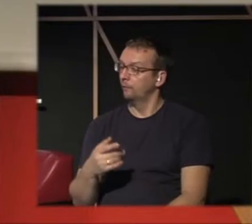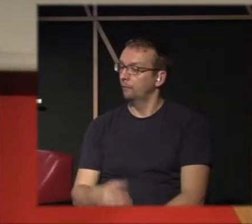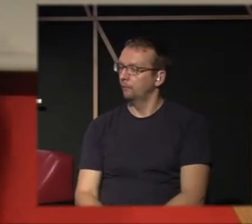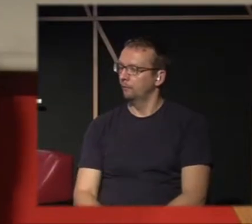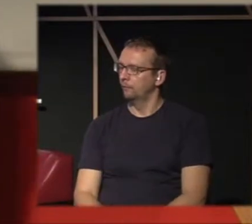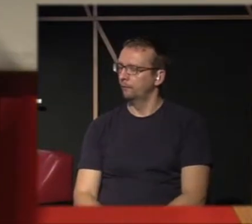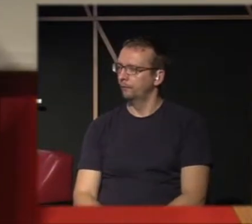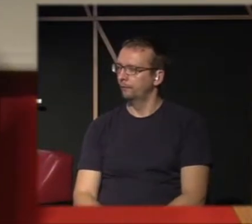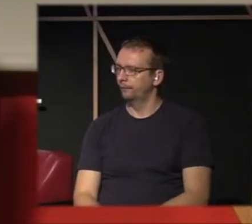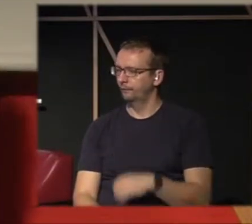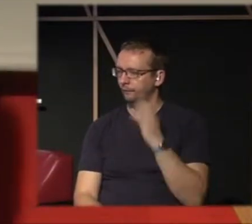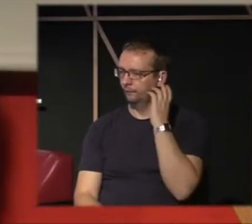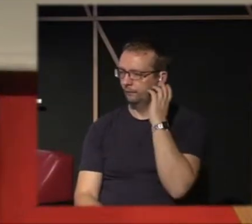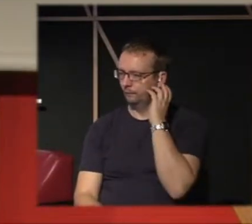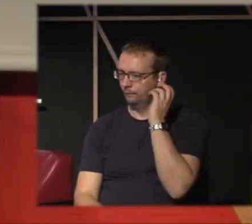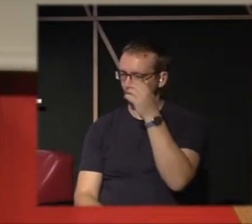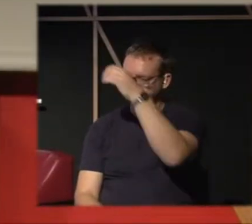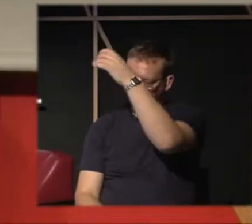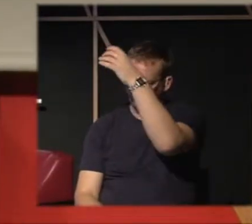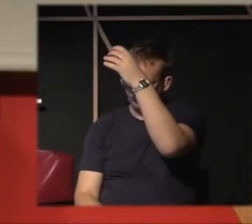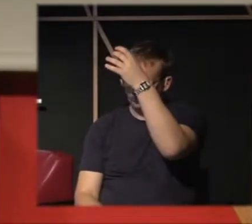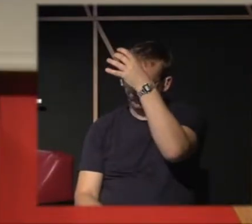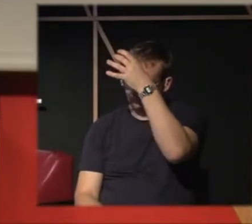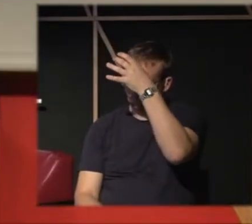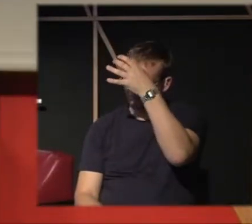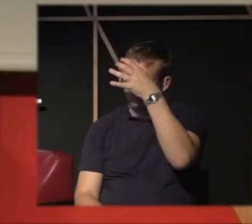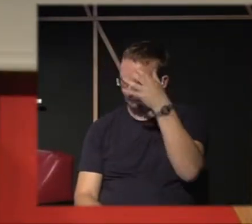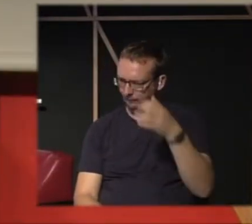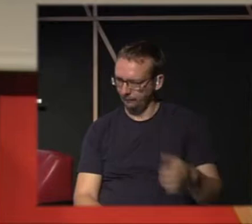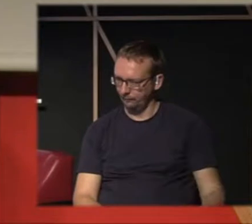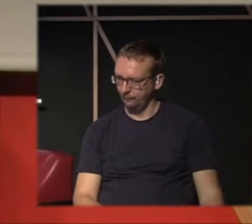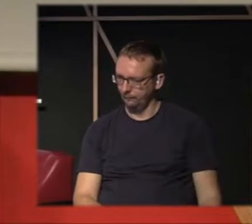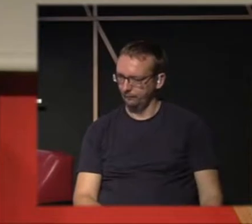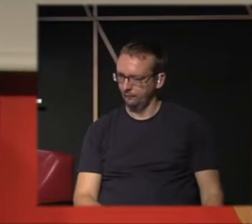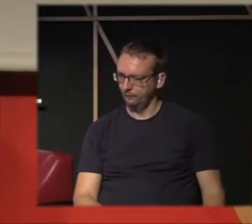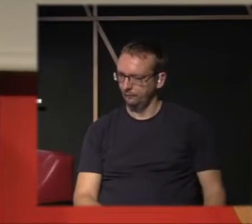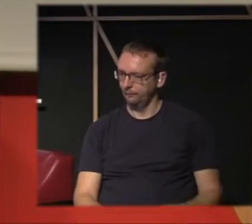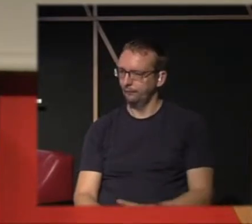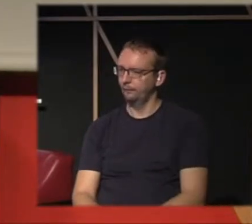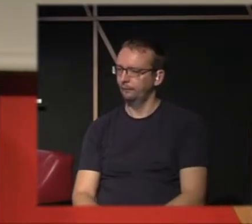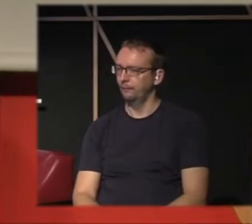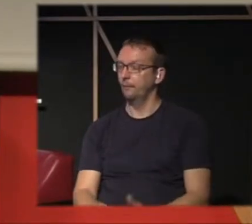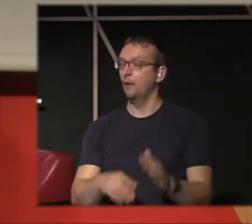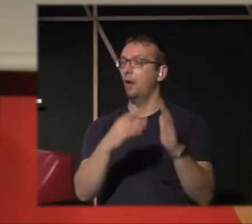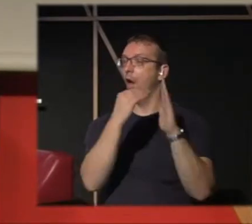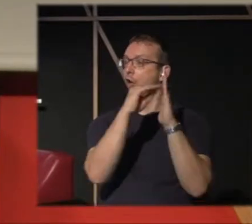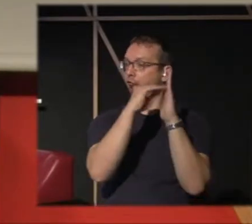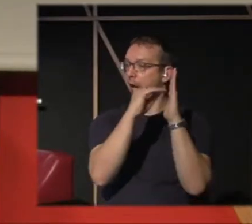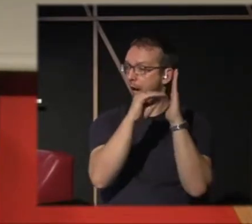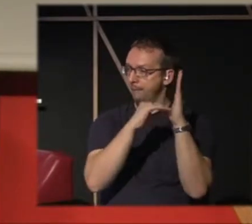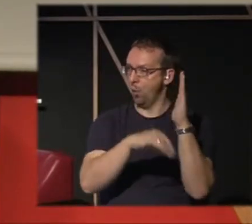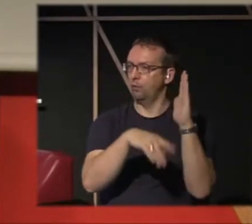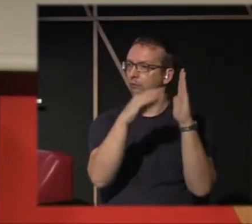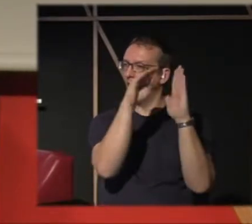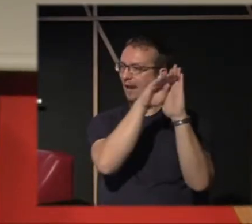to provide that numbers, looks at this stage a little bit different. We